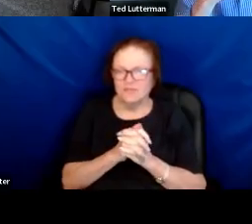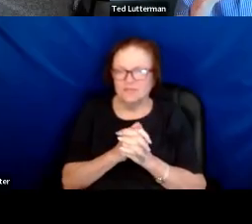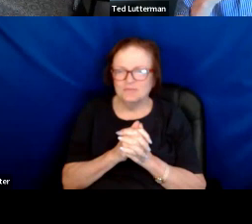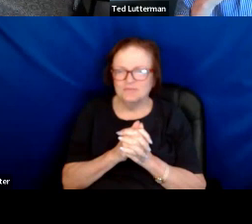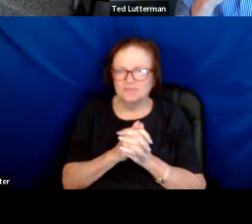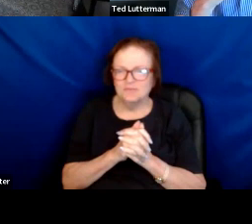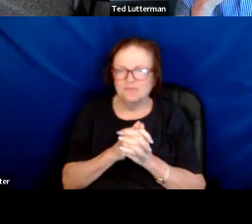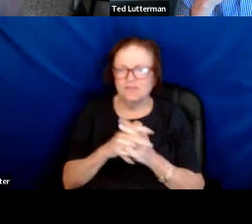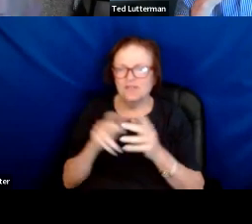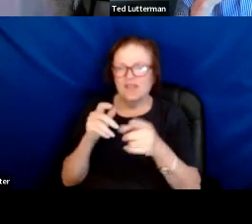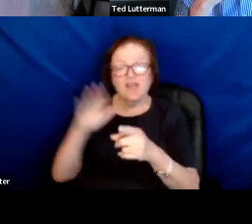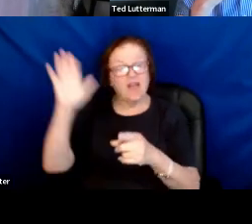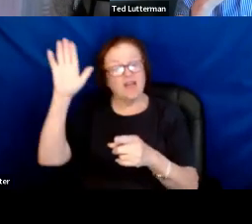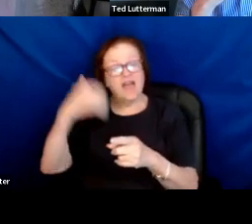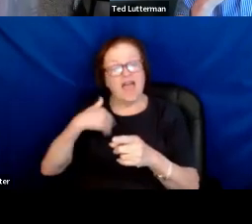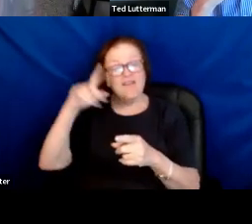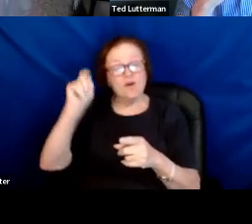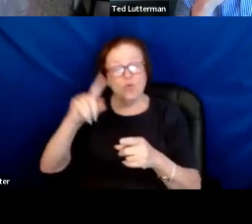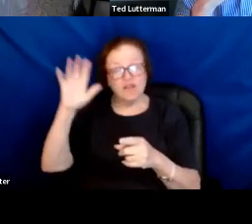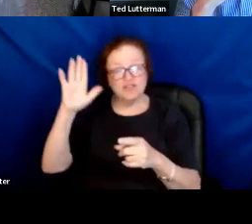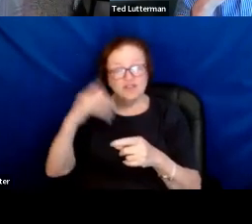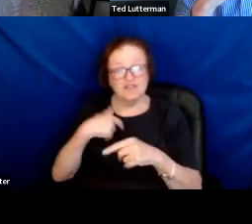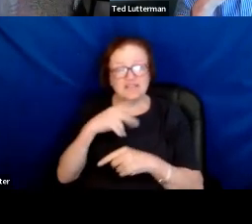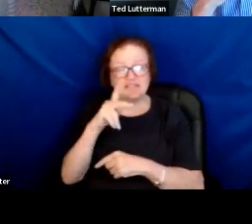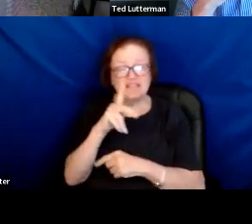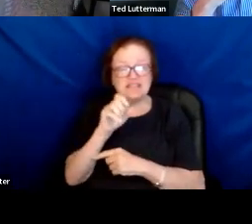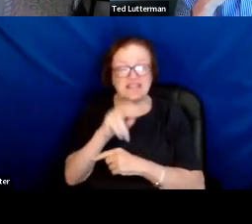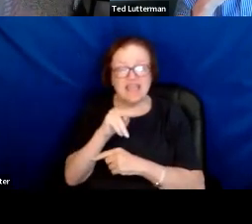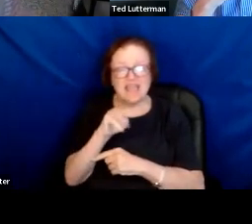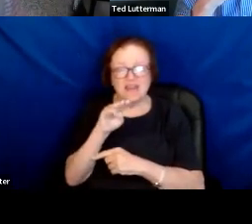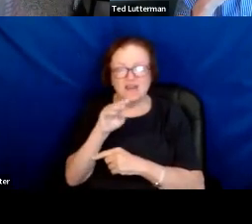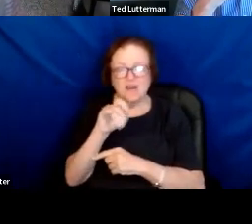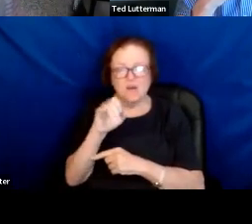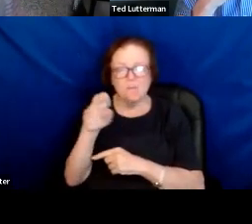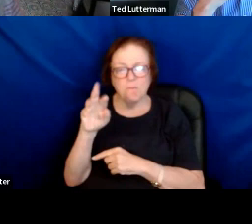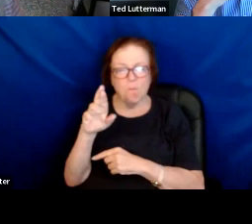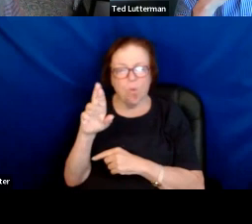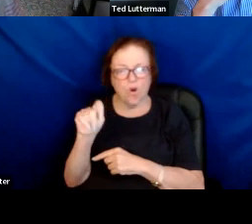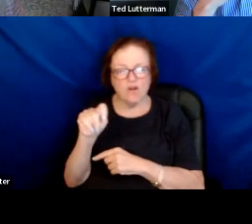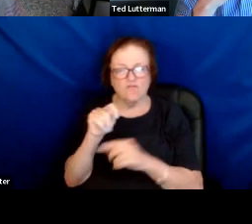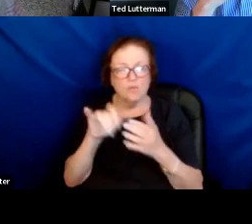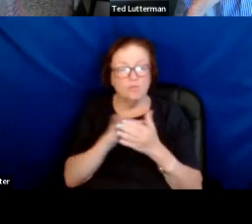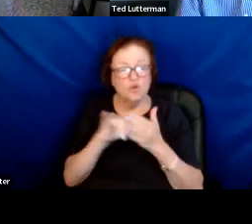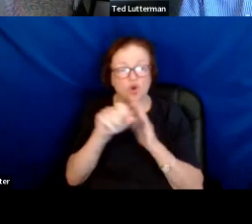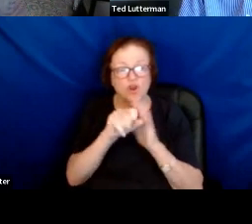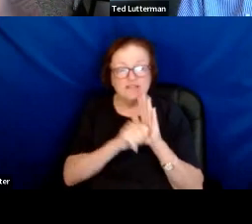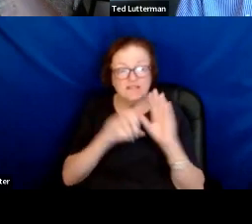Thank you, I have a Kristen. question. This is Ken Mort from the New York State Office of Mental